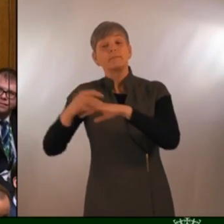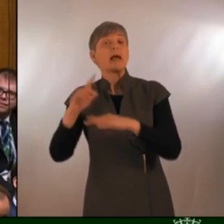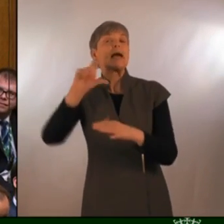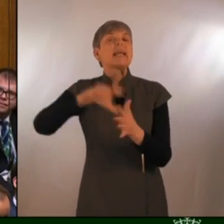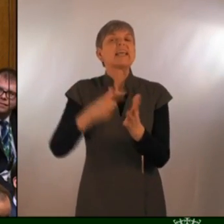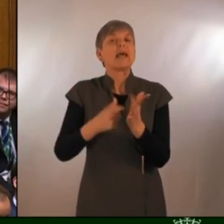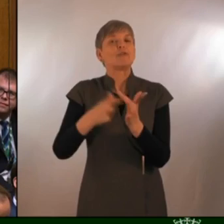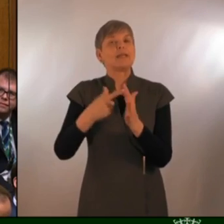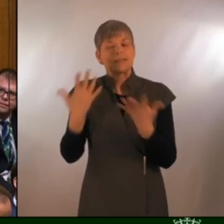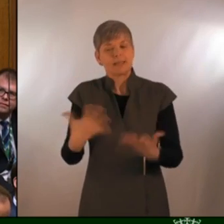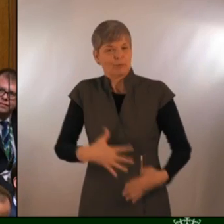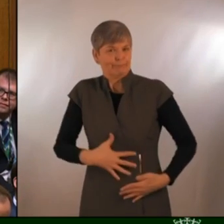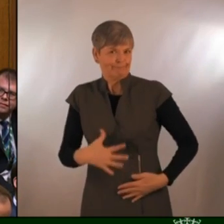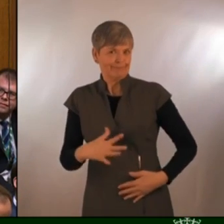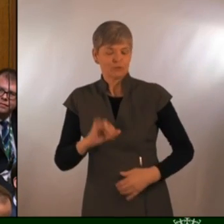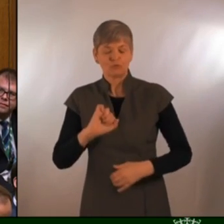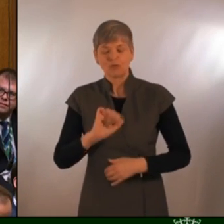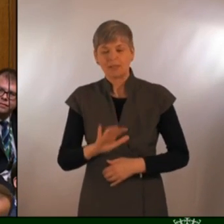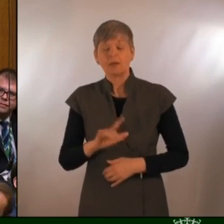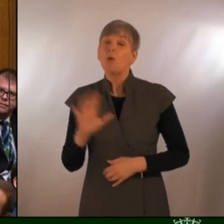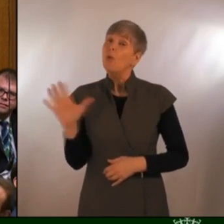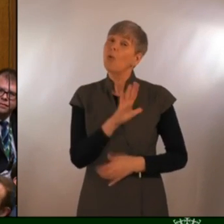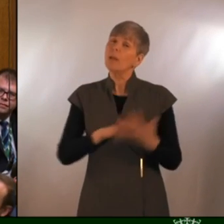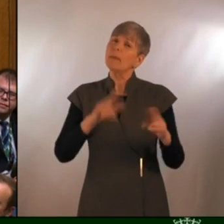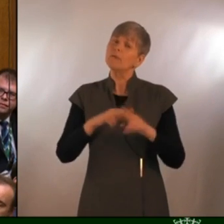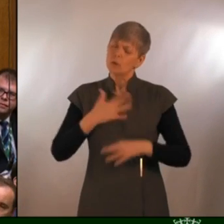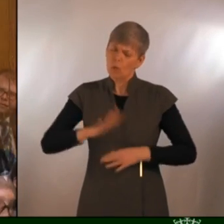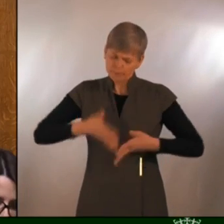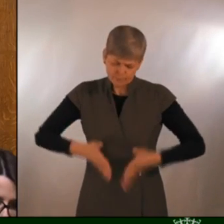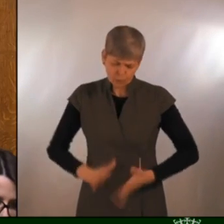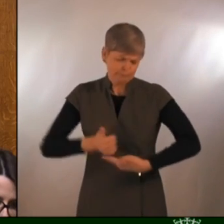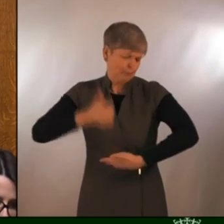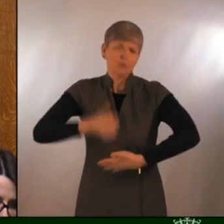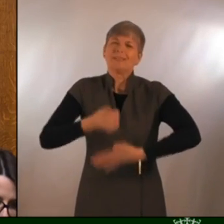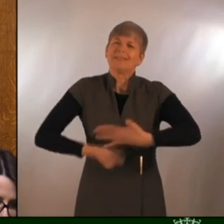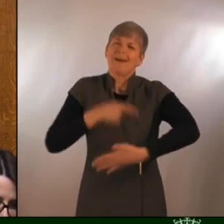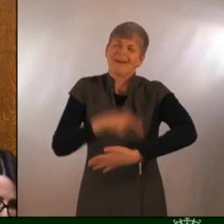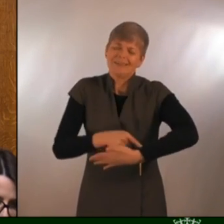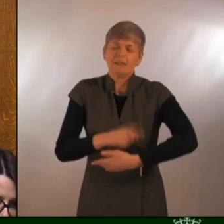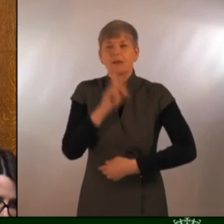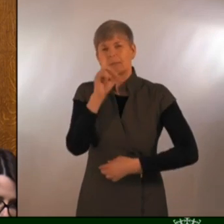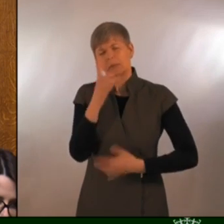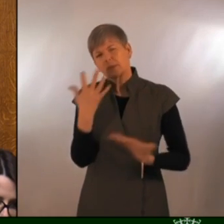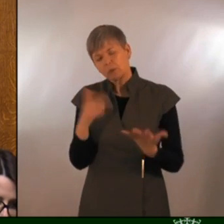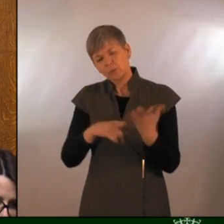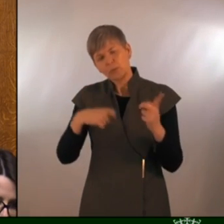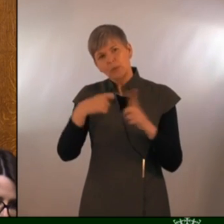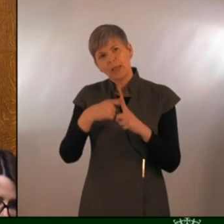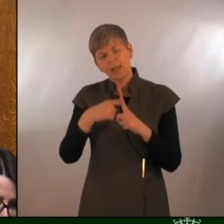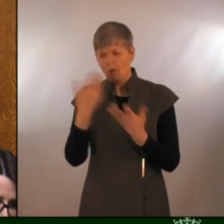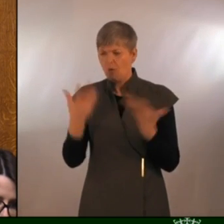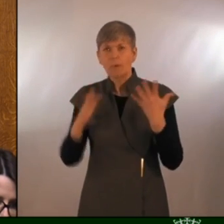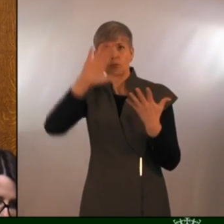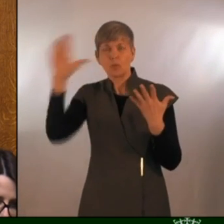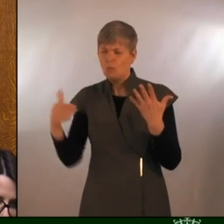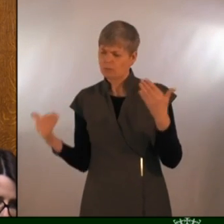best start in life for their children. With the UK lagging behind the rest of the world in the number